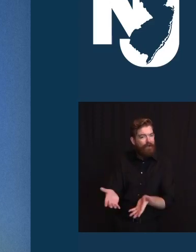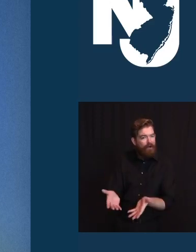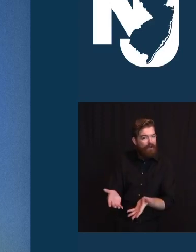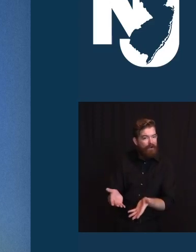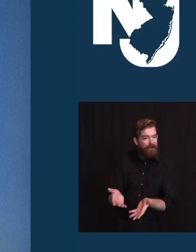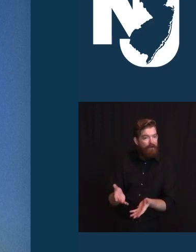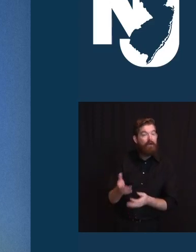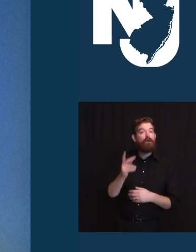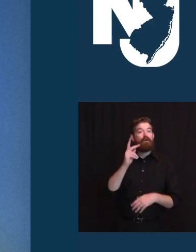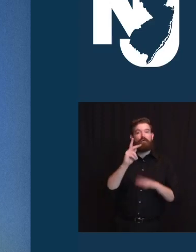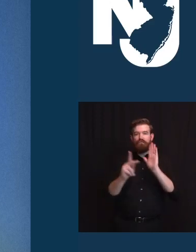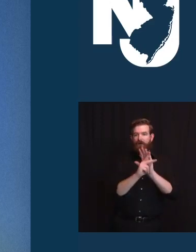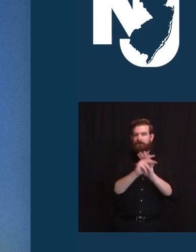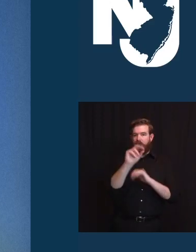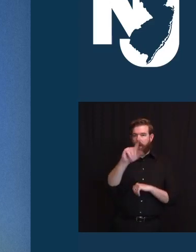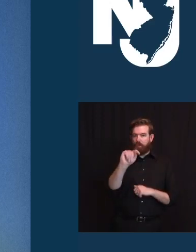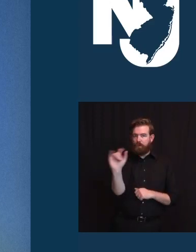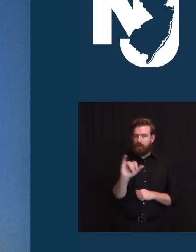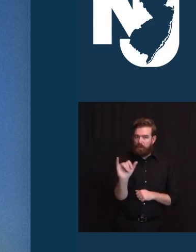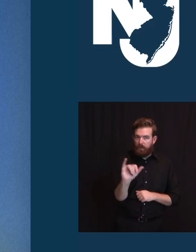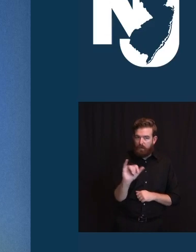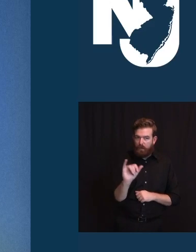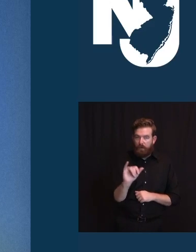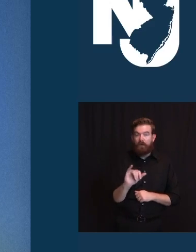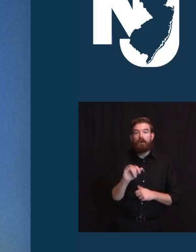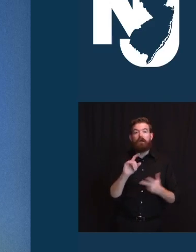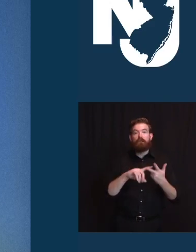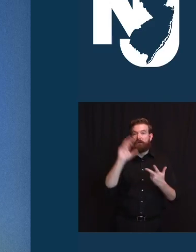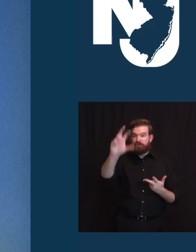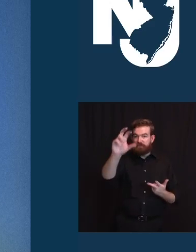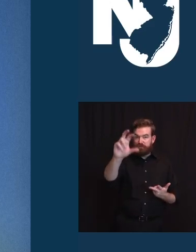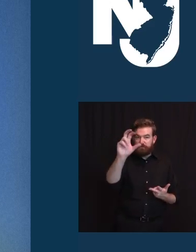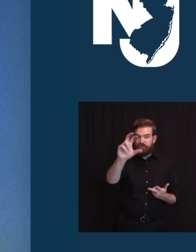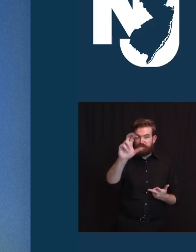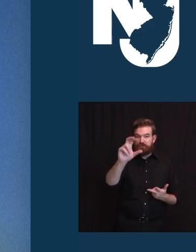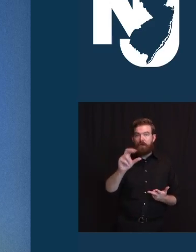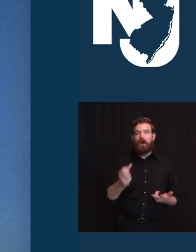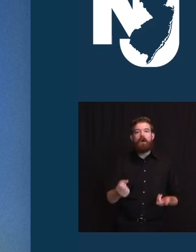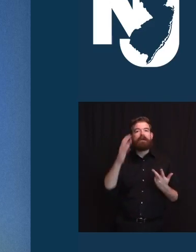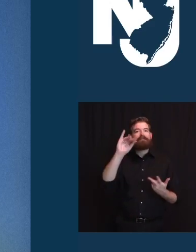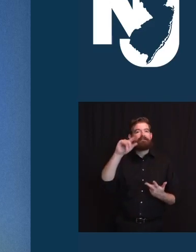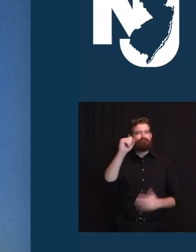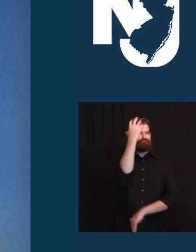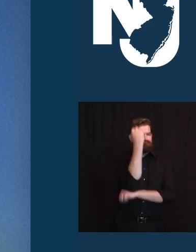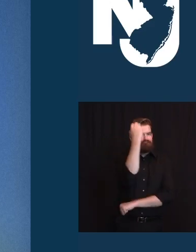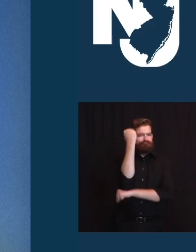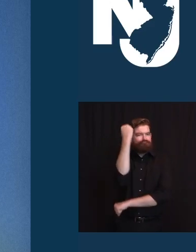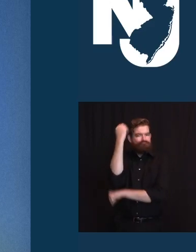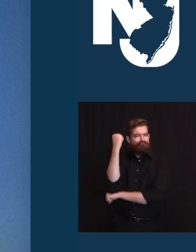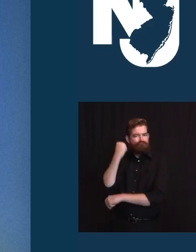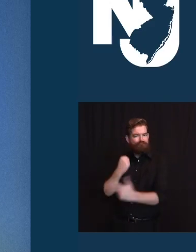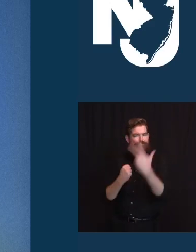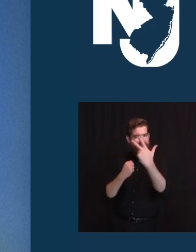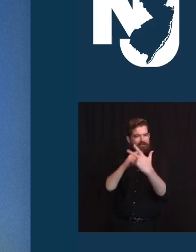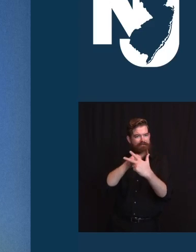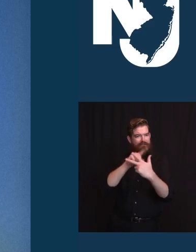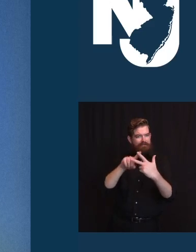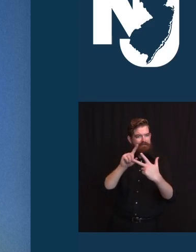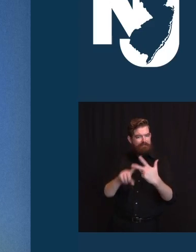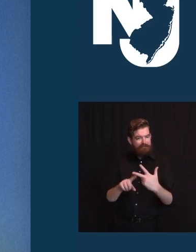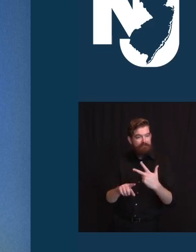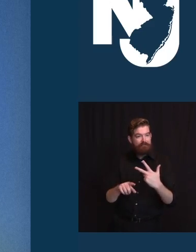shutouts, innings pitched, and strikeouts. A Hall of Famer in every respect. He even has the respect of some Yankee fans who have finally